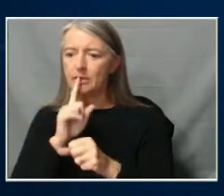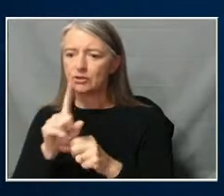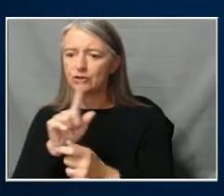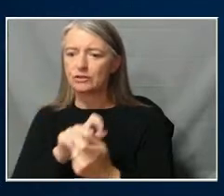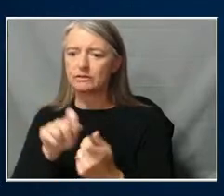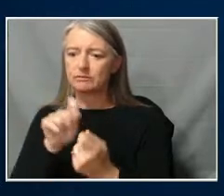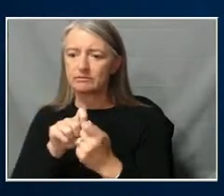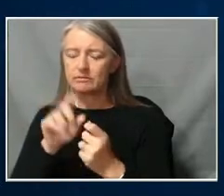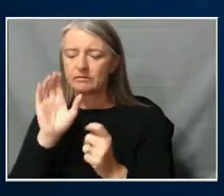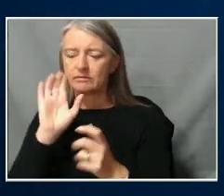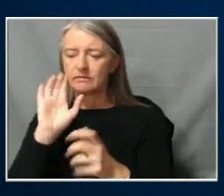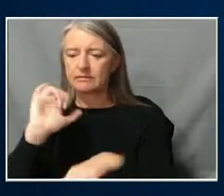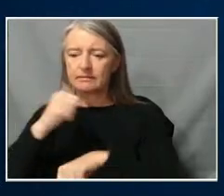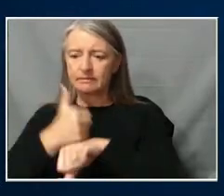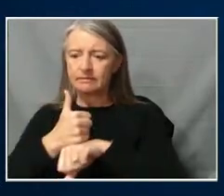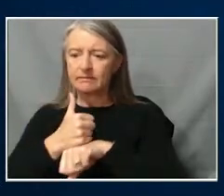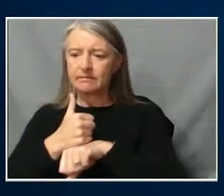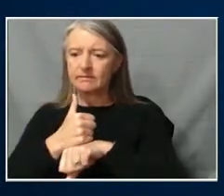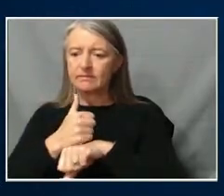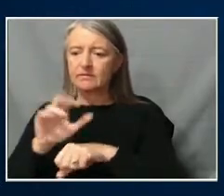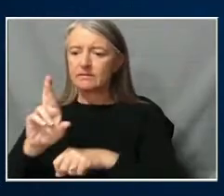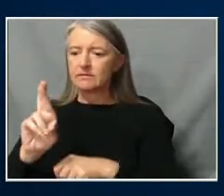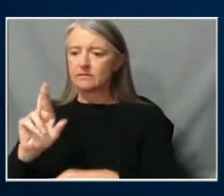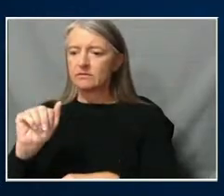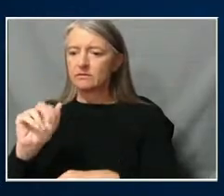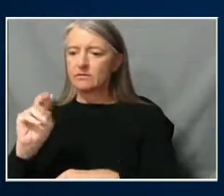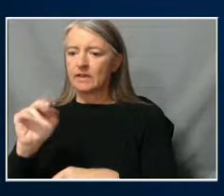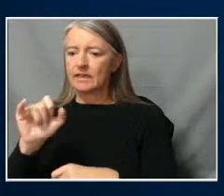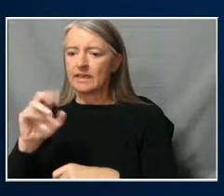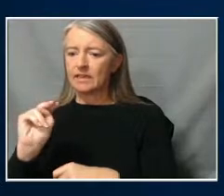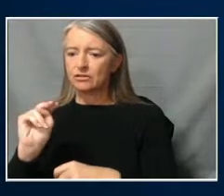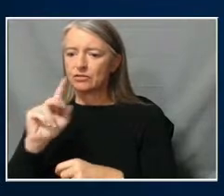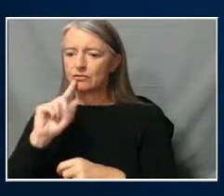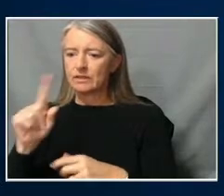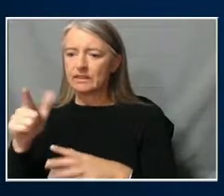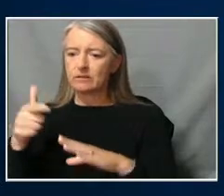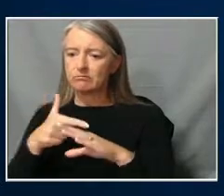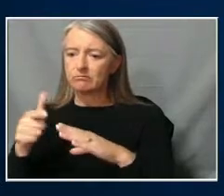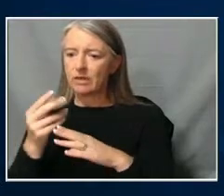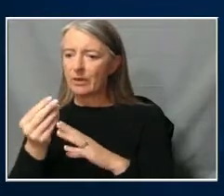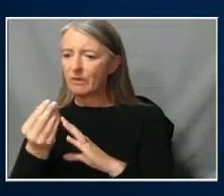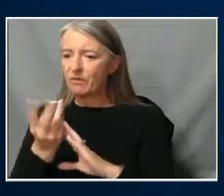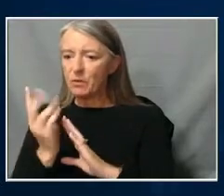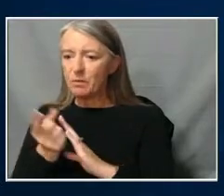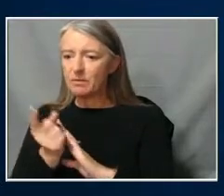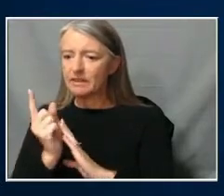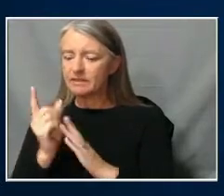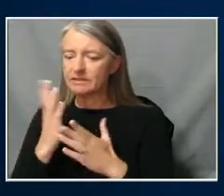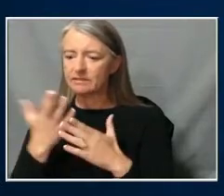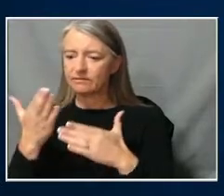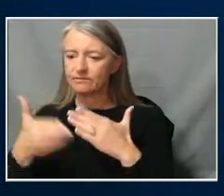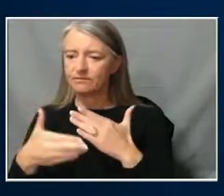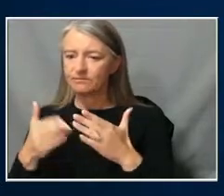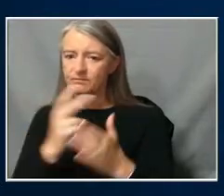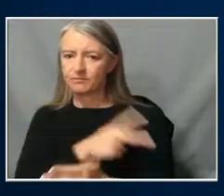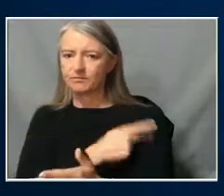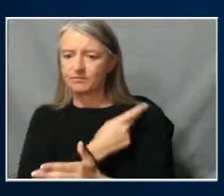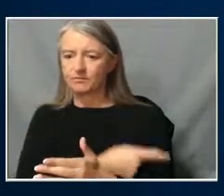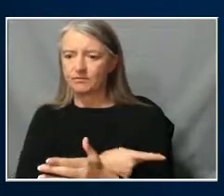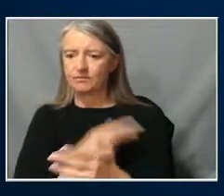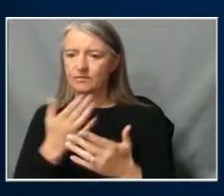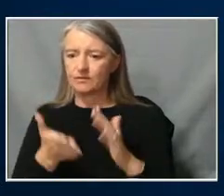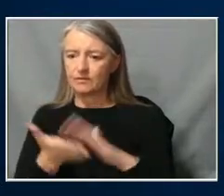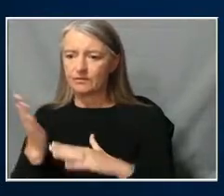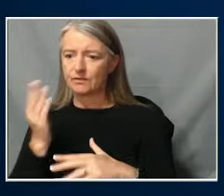precise. The delivery of the radiation is really just a couple of minutes. And then once they're done, the patient is free to